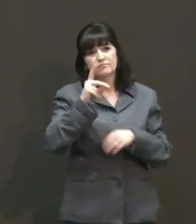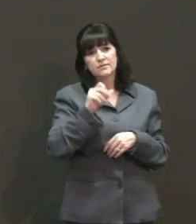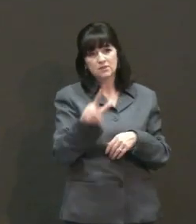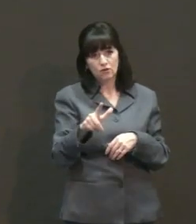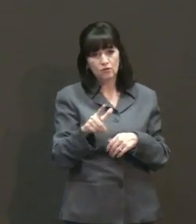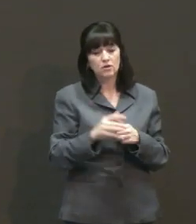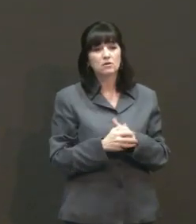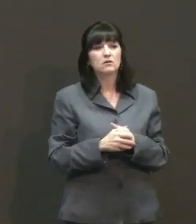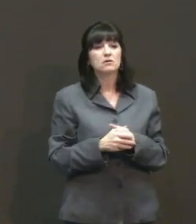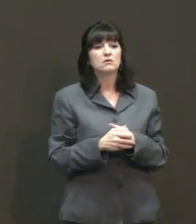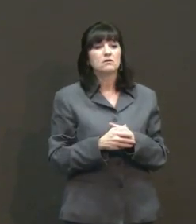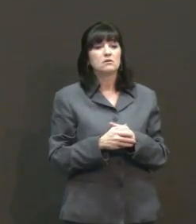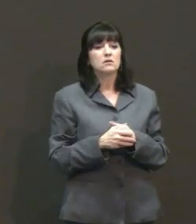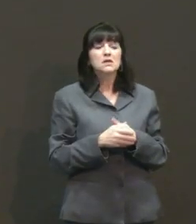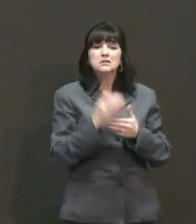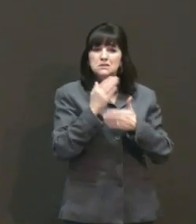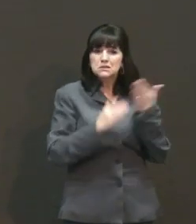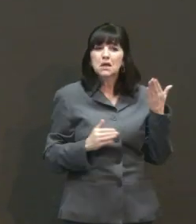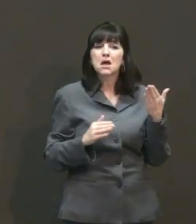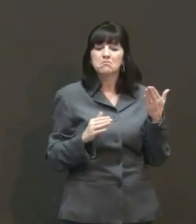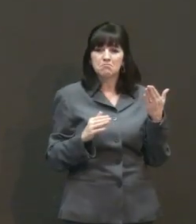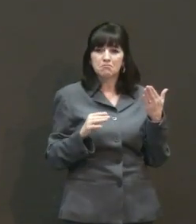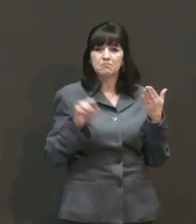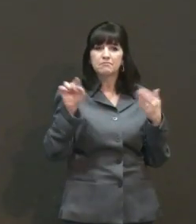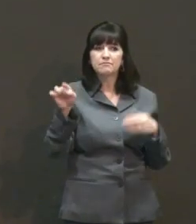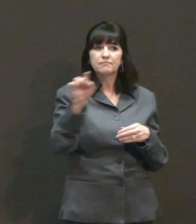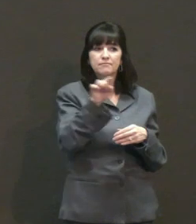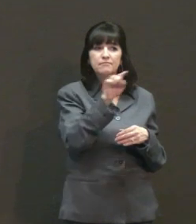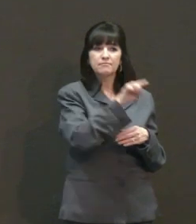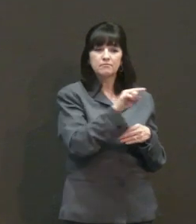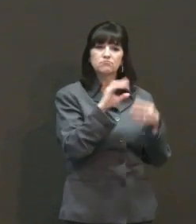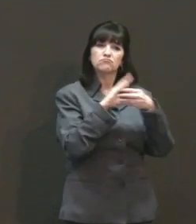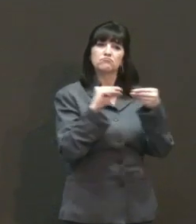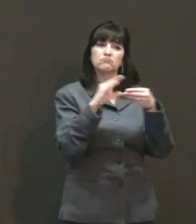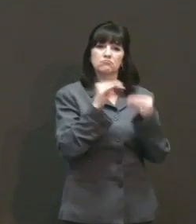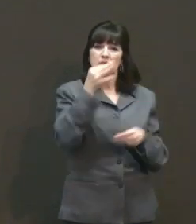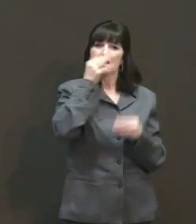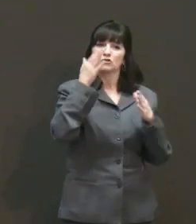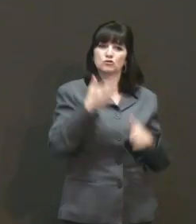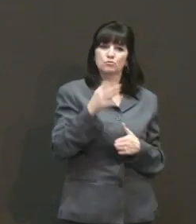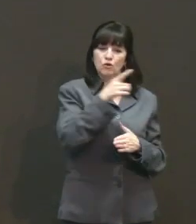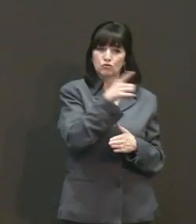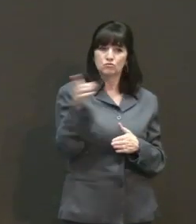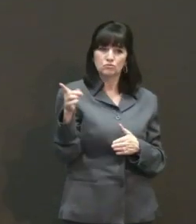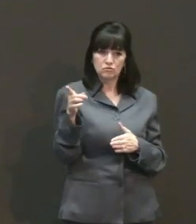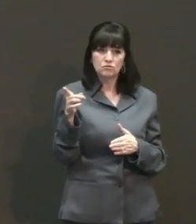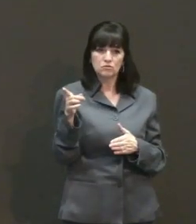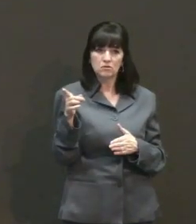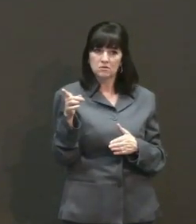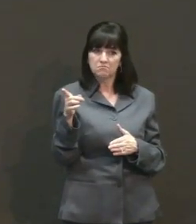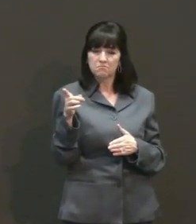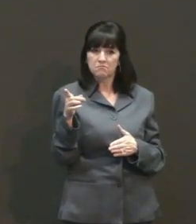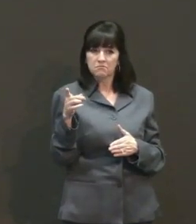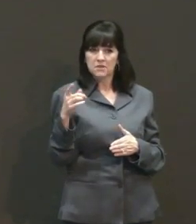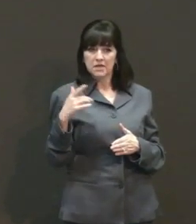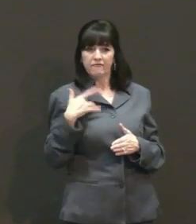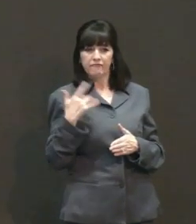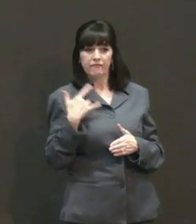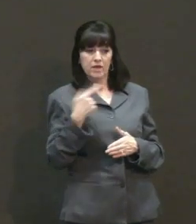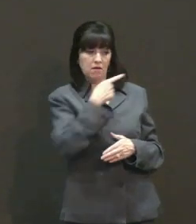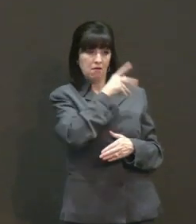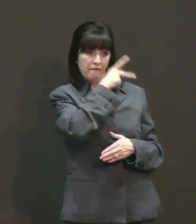some comment among the experts that we're a couple weeks behind